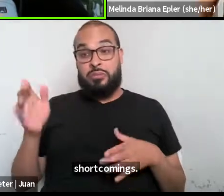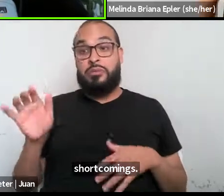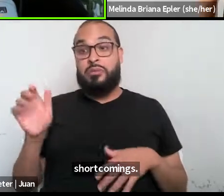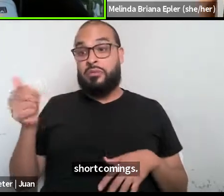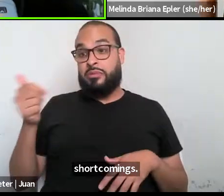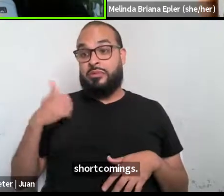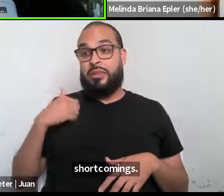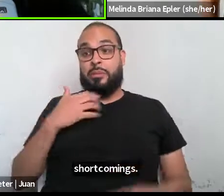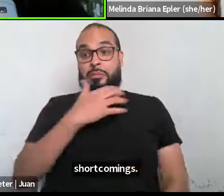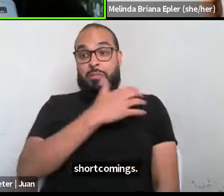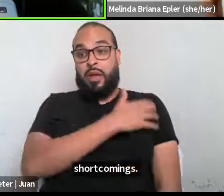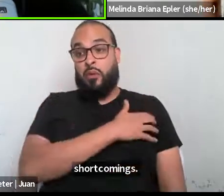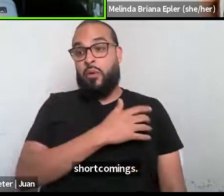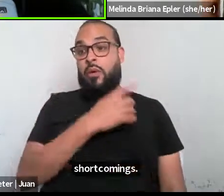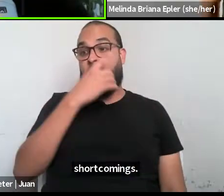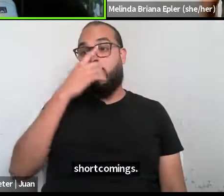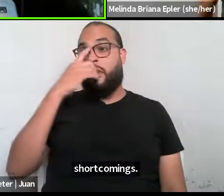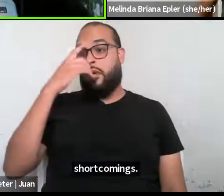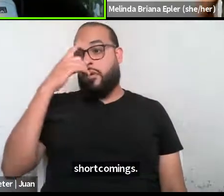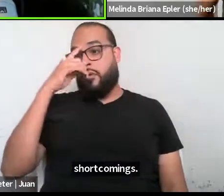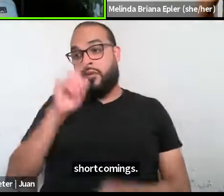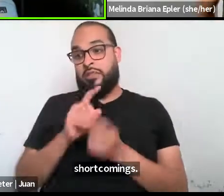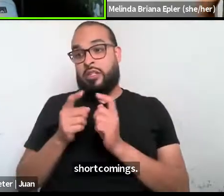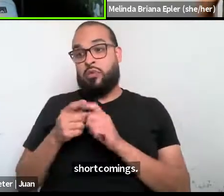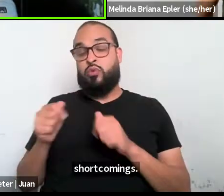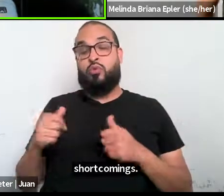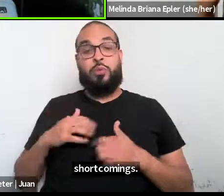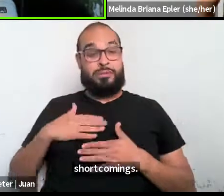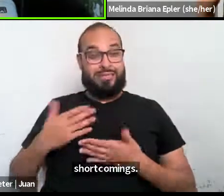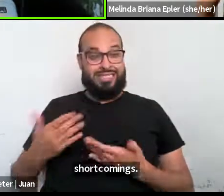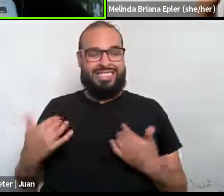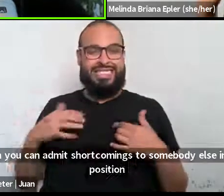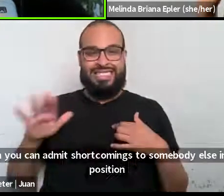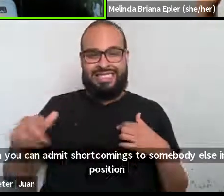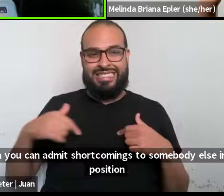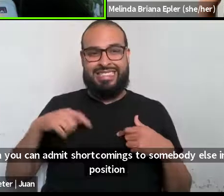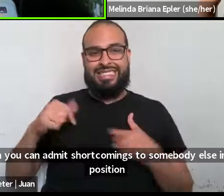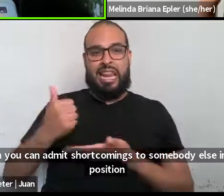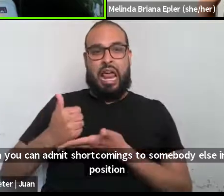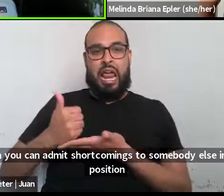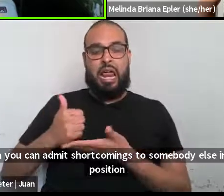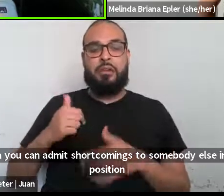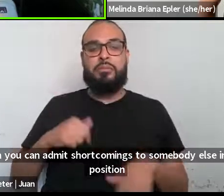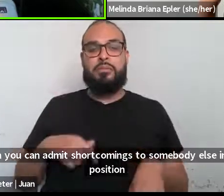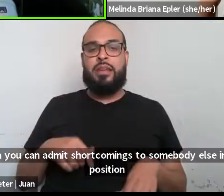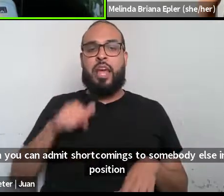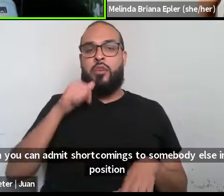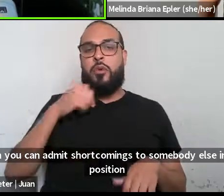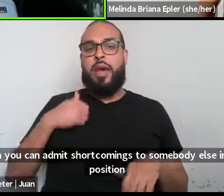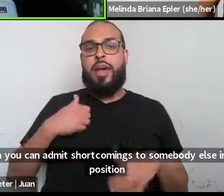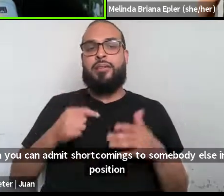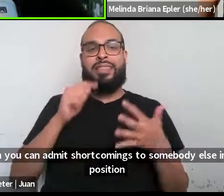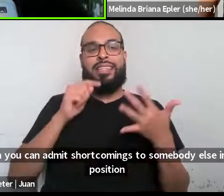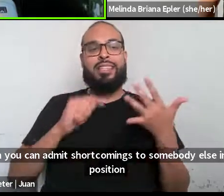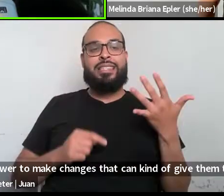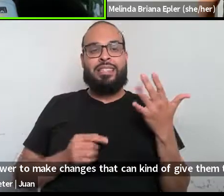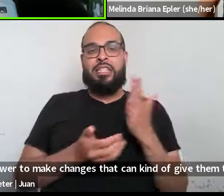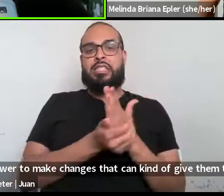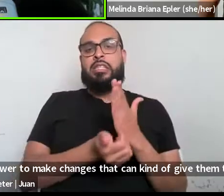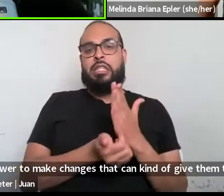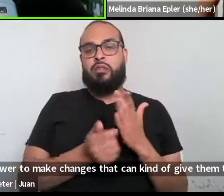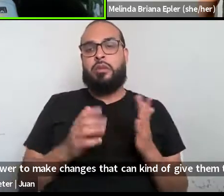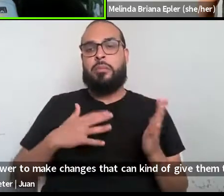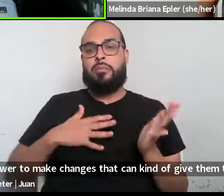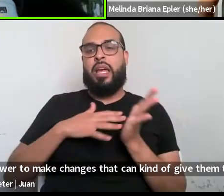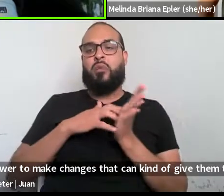Mhm. changes, I think that that can kind of give them the permission that they need to really